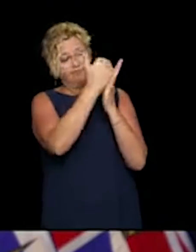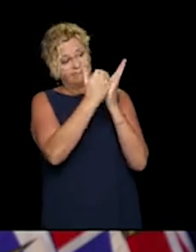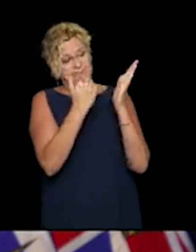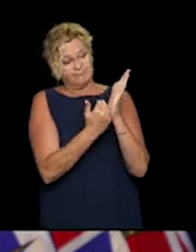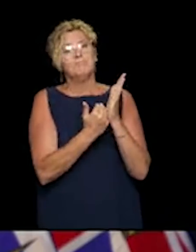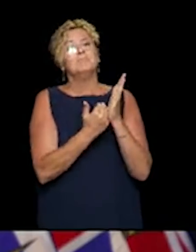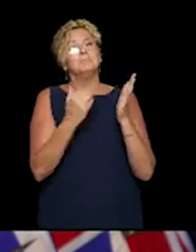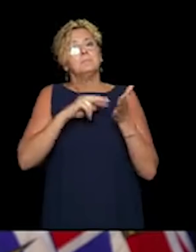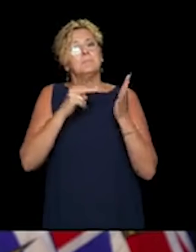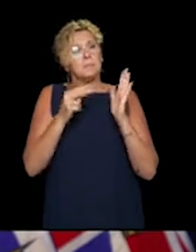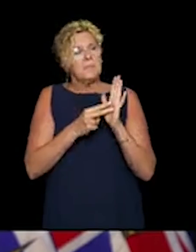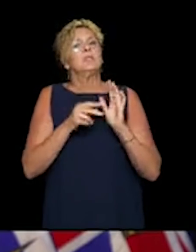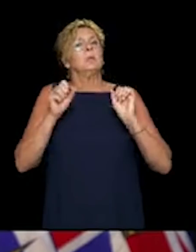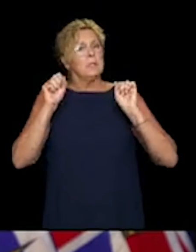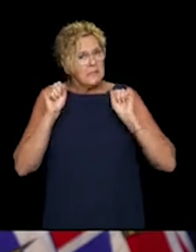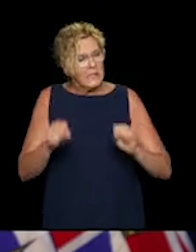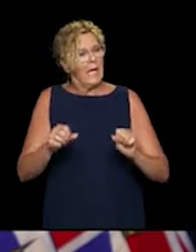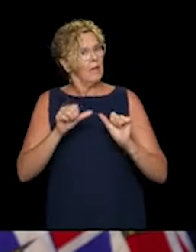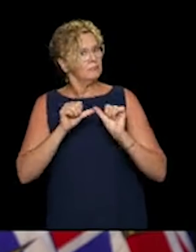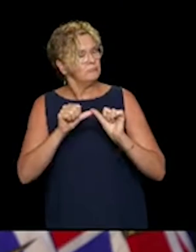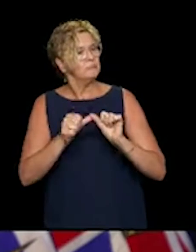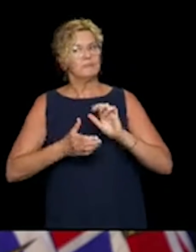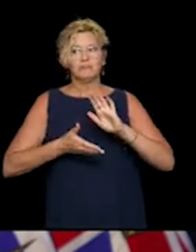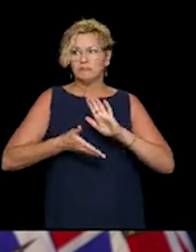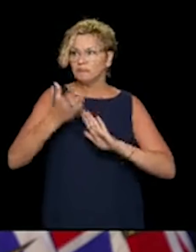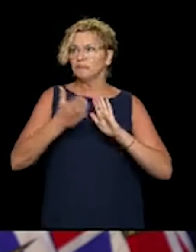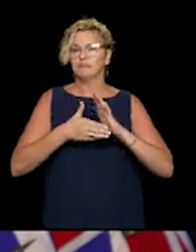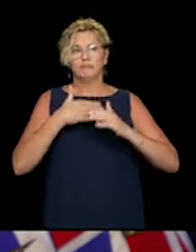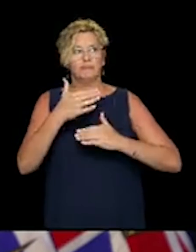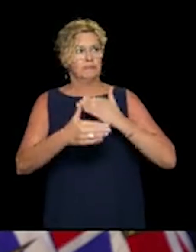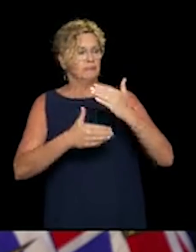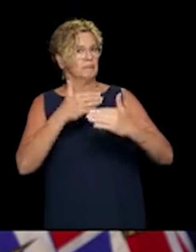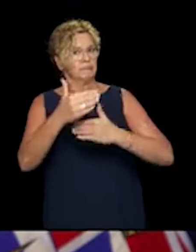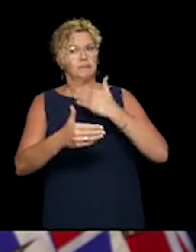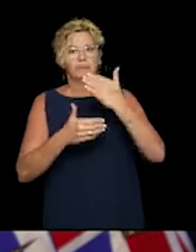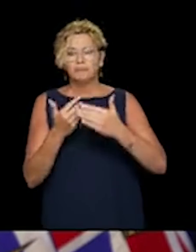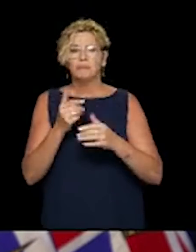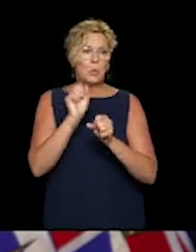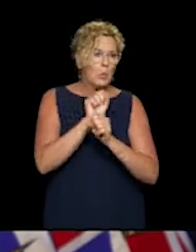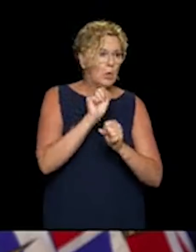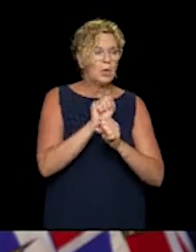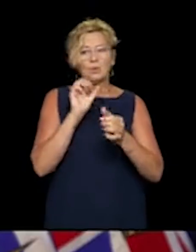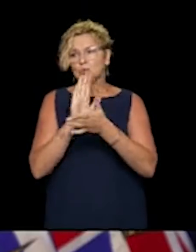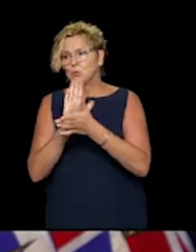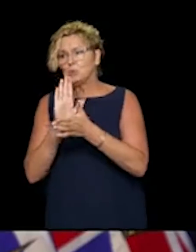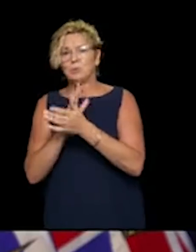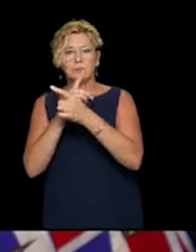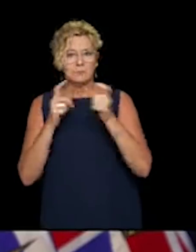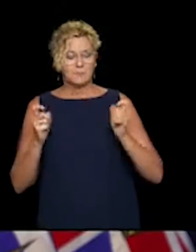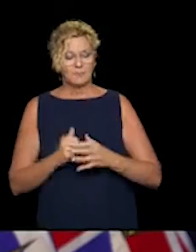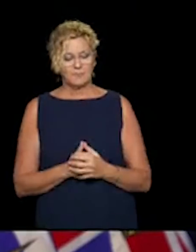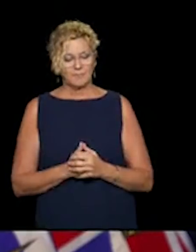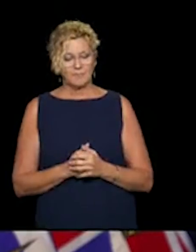our communities, which means going to work, which many of us have been doing for some time, but more people will be doing in the coming